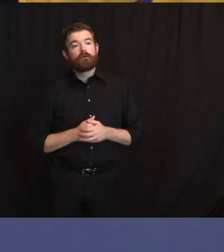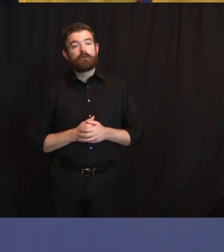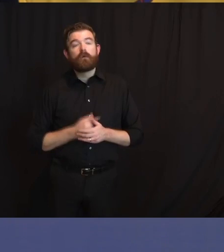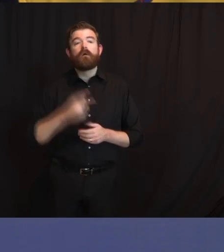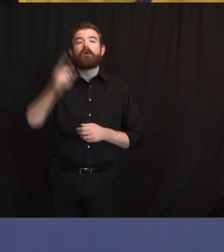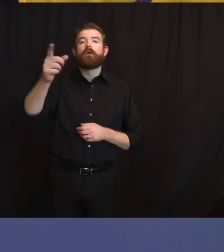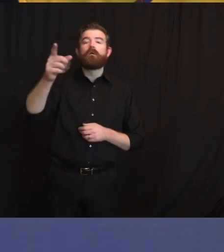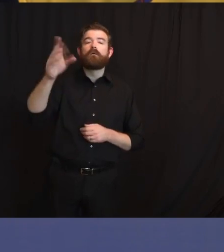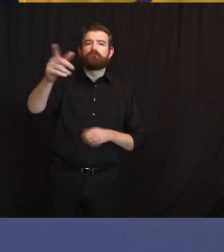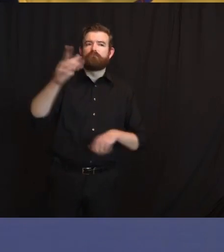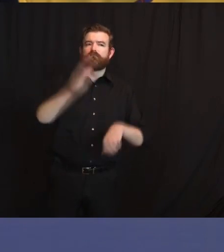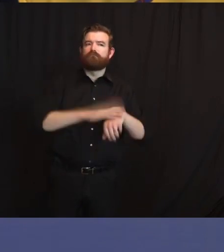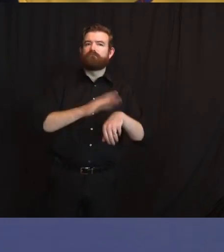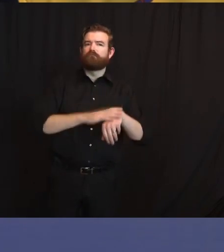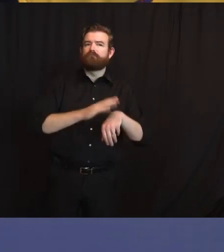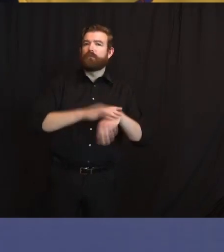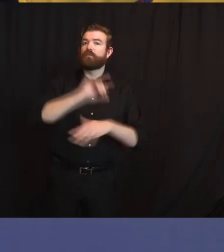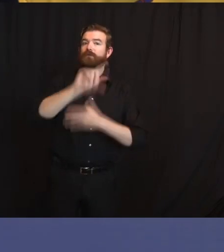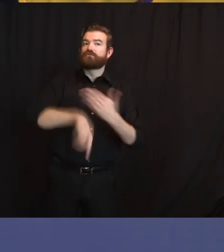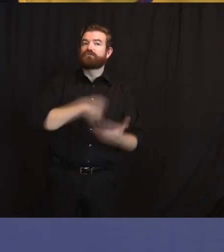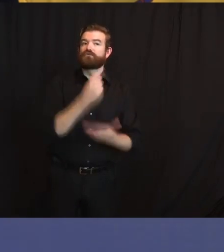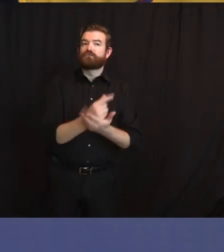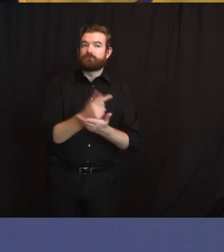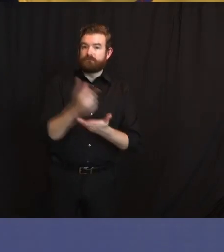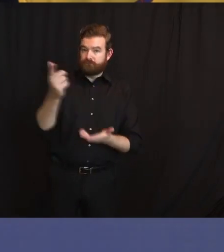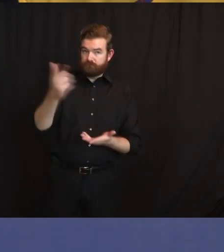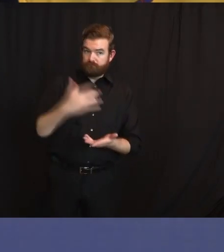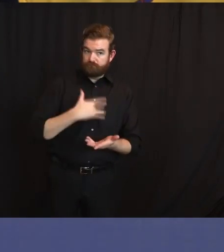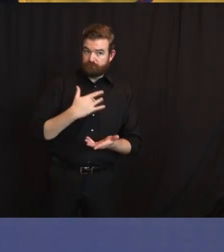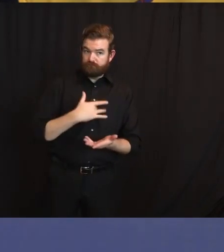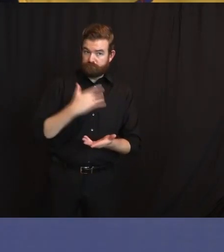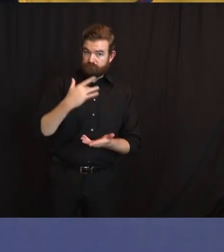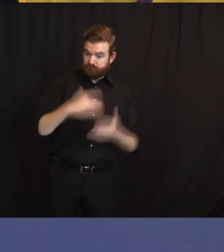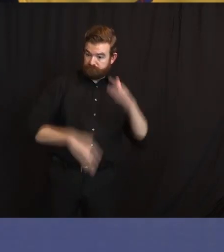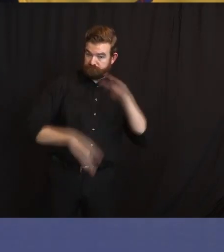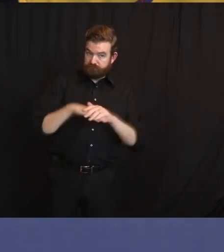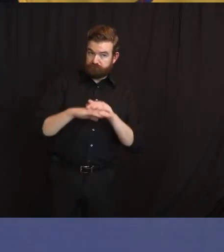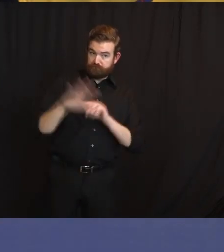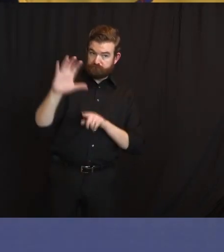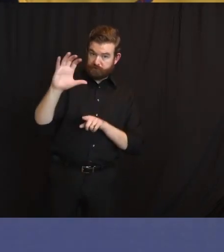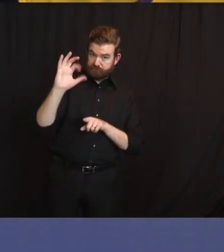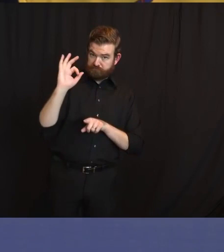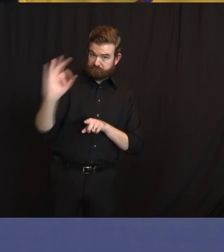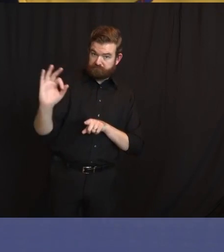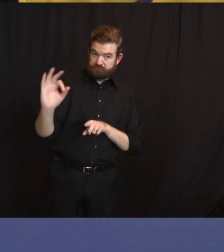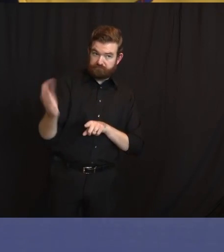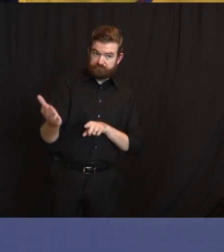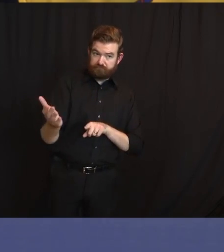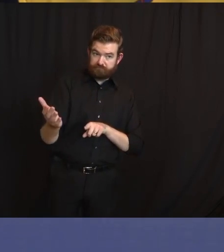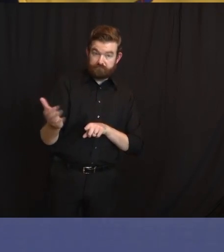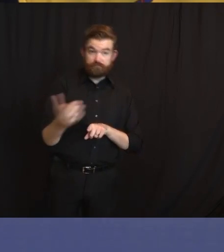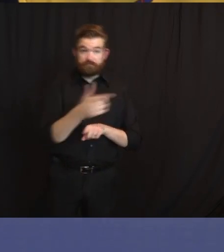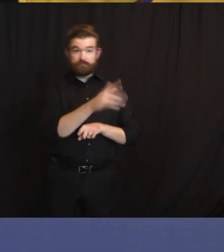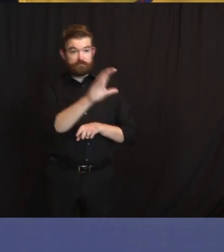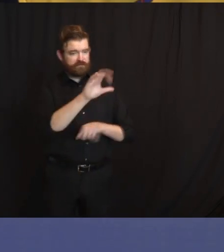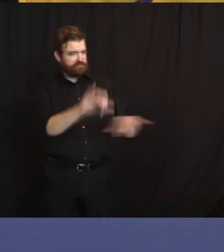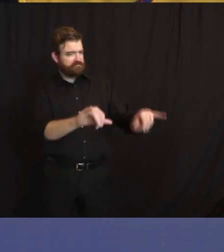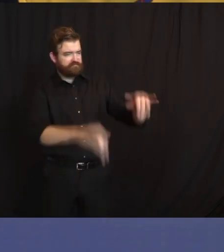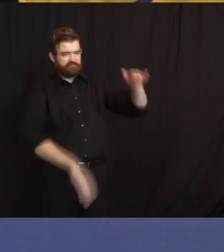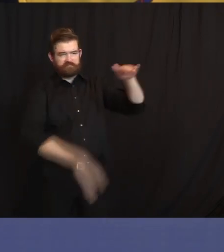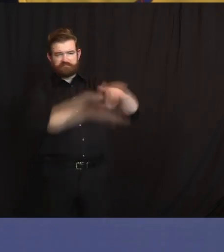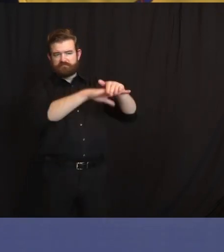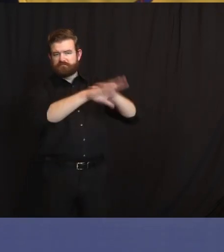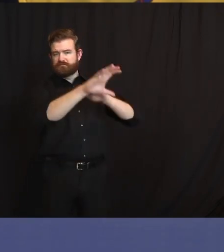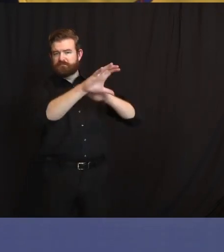the caution on graduations. Do you have any reservations about the 500-person limit coming up for outdoor gatherings? We're not changing that at this point. And again, those